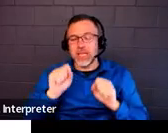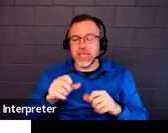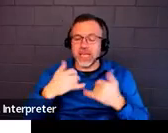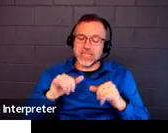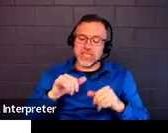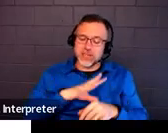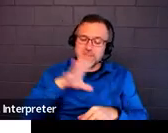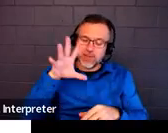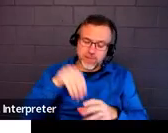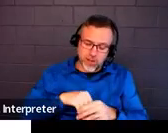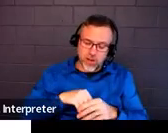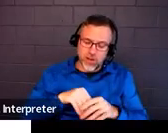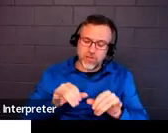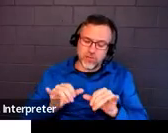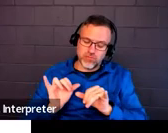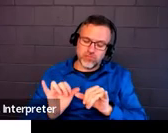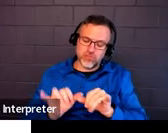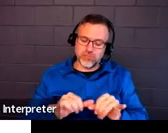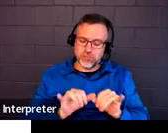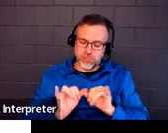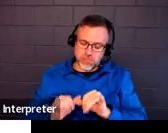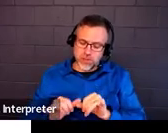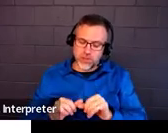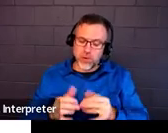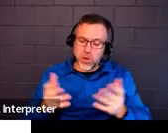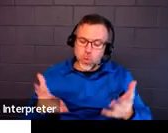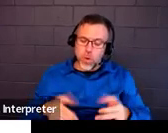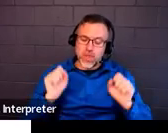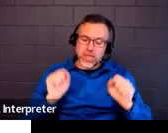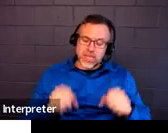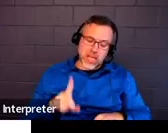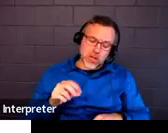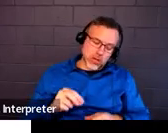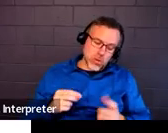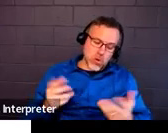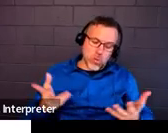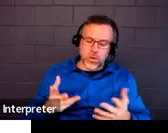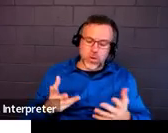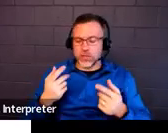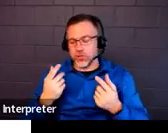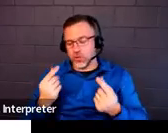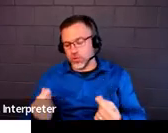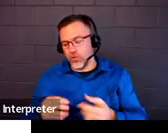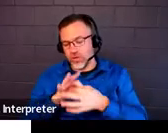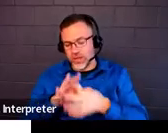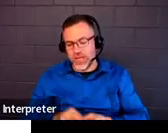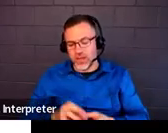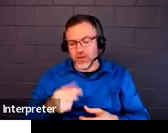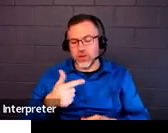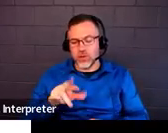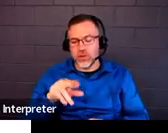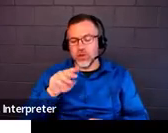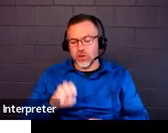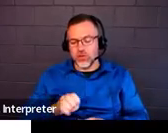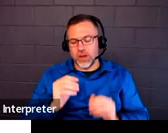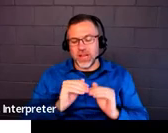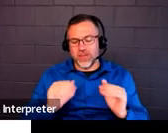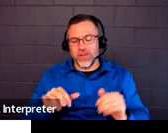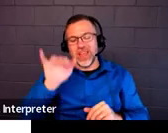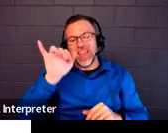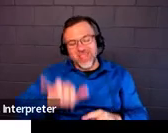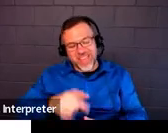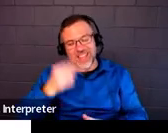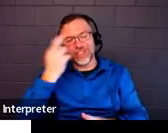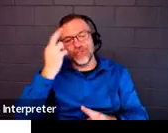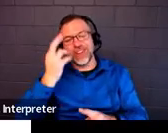assessment to measure what they know and can do in relation to the grade level content. That's why there's an alternate assessment